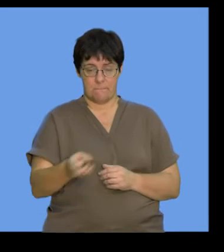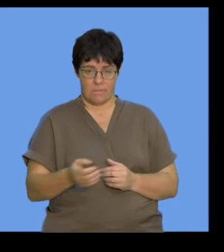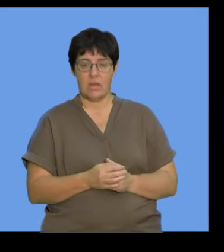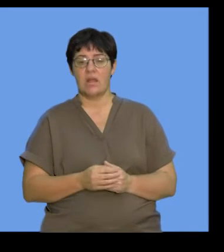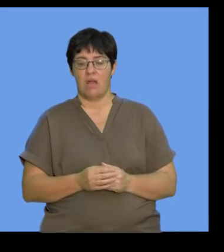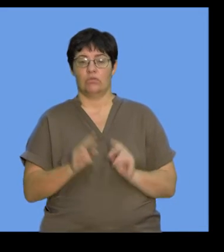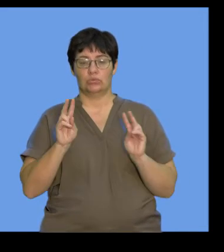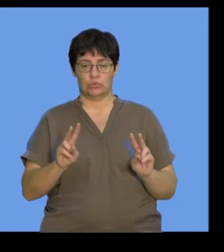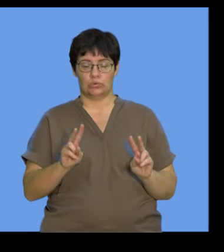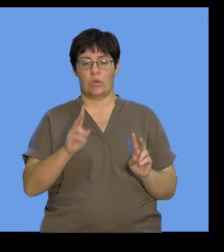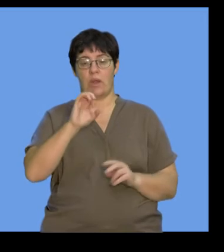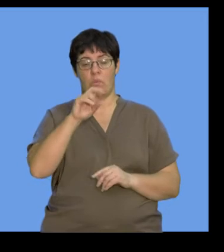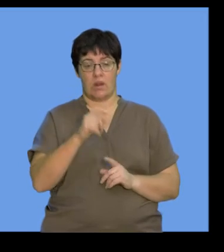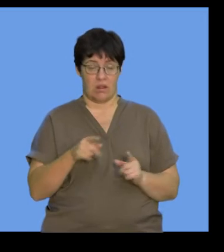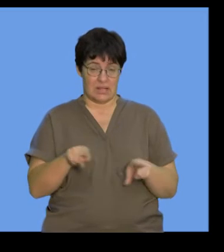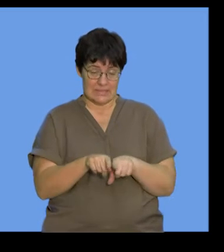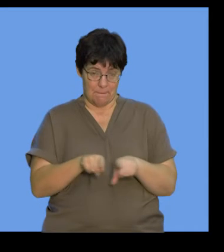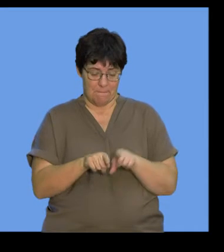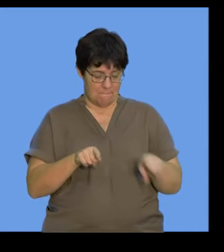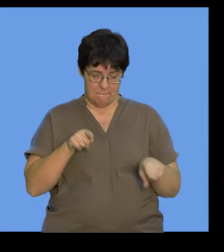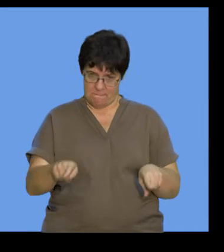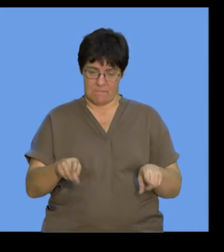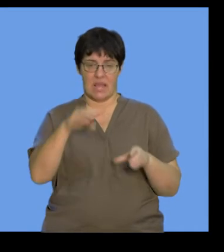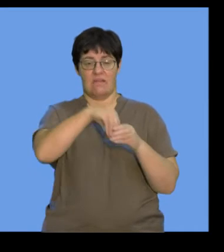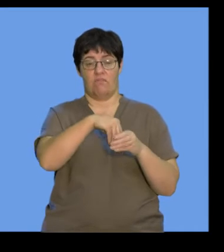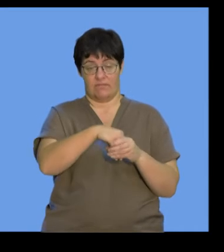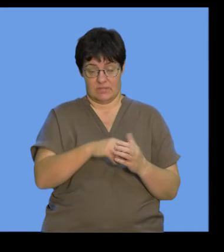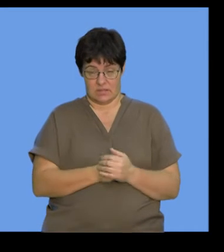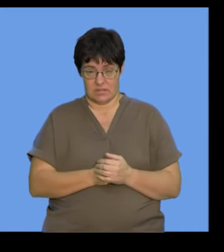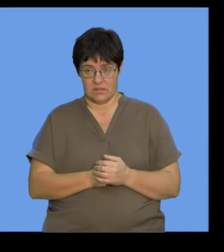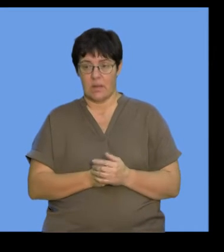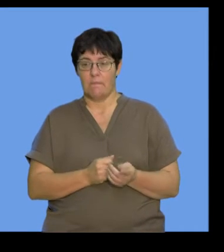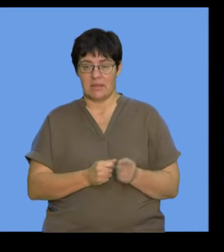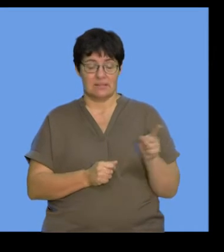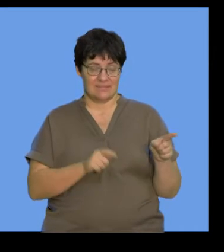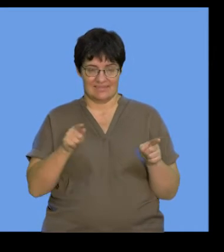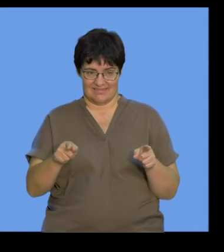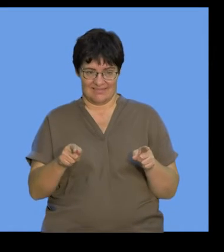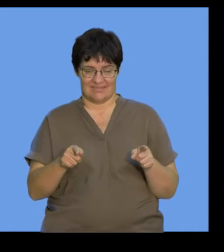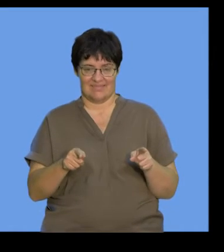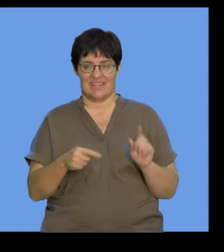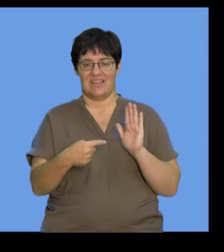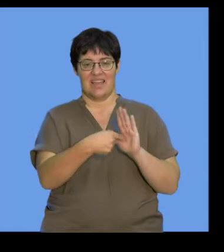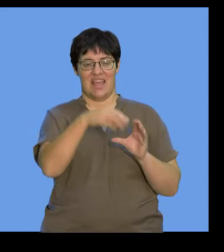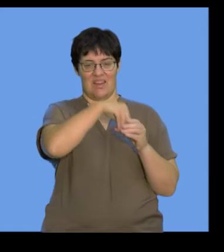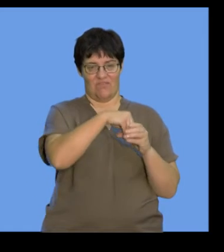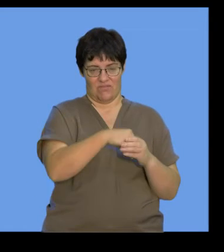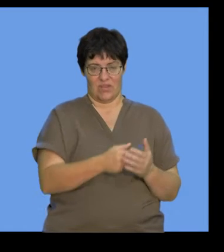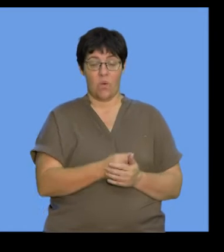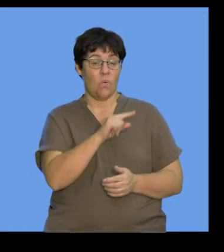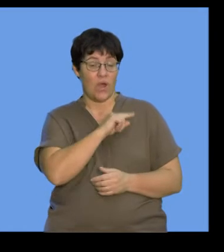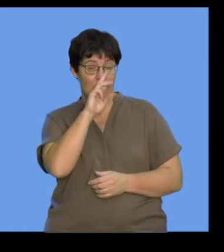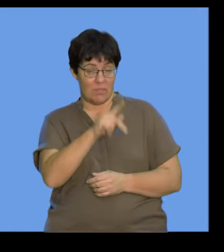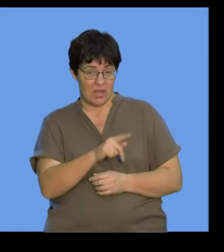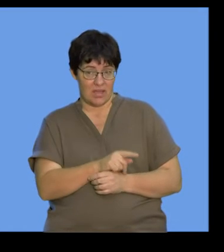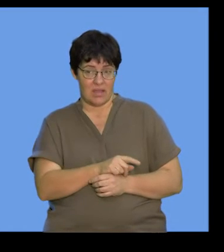two binomials which will have exactly the same factors but with different signs, right? Because remember,